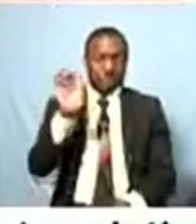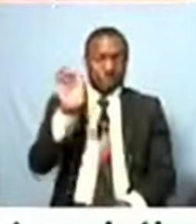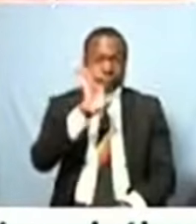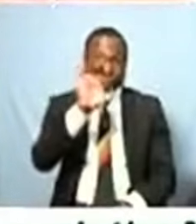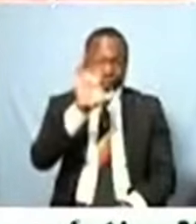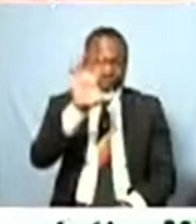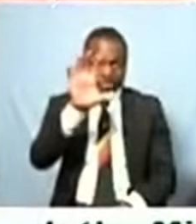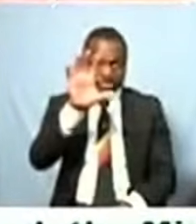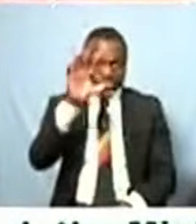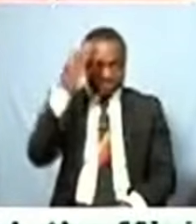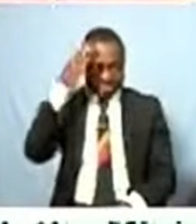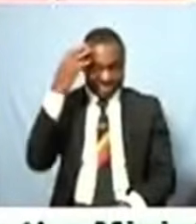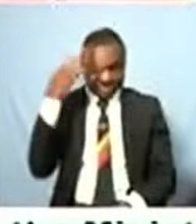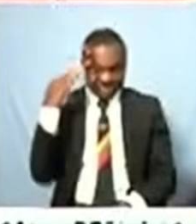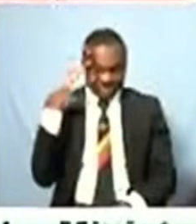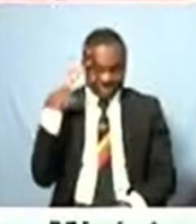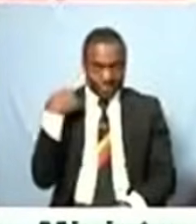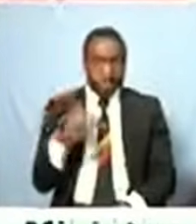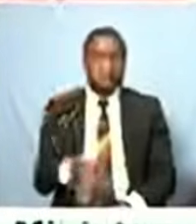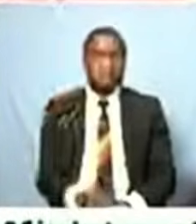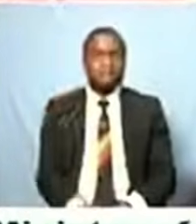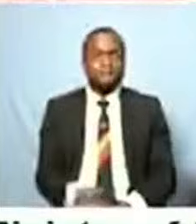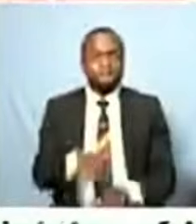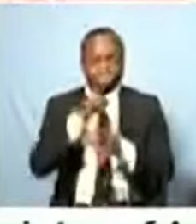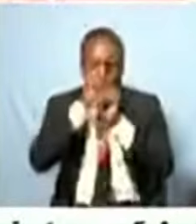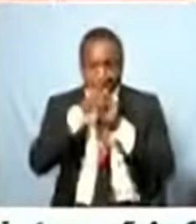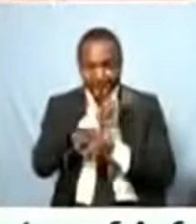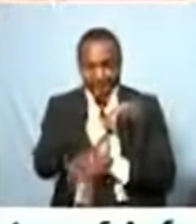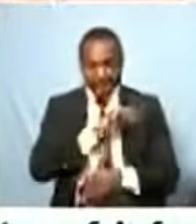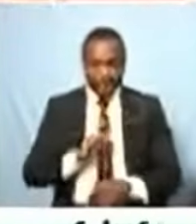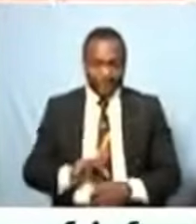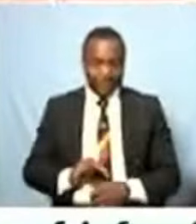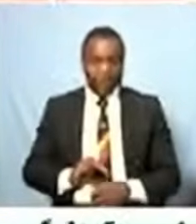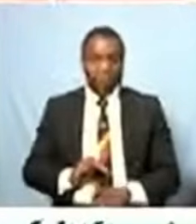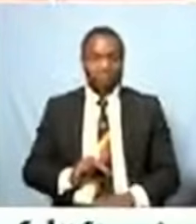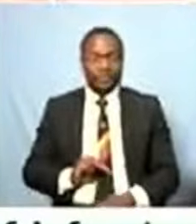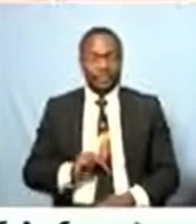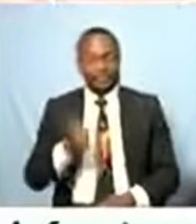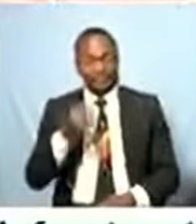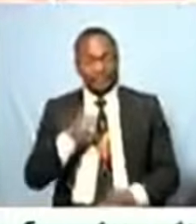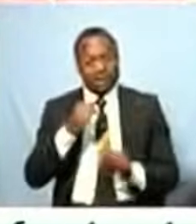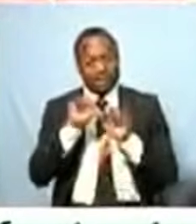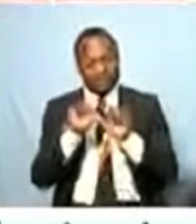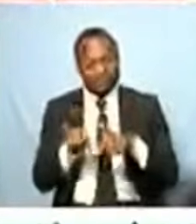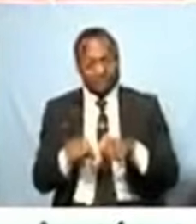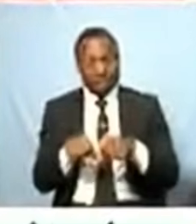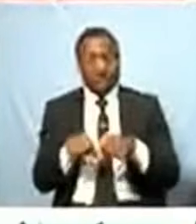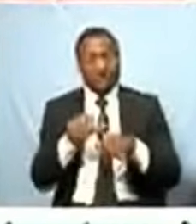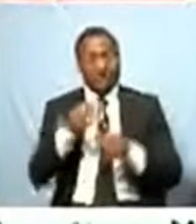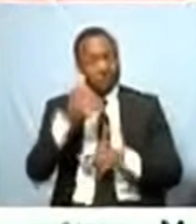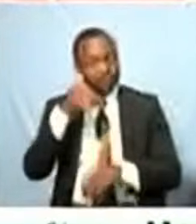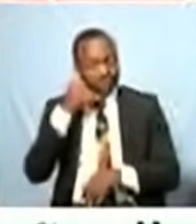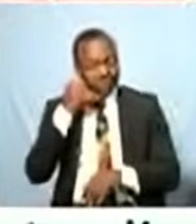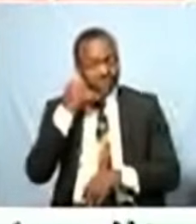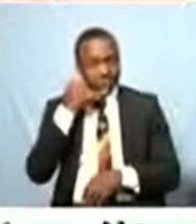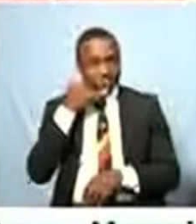office. And the Honourable Member and I can jointly call the regional